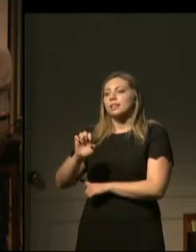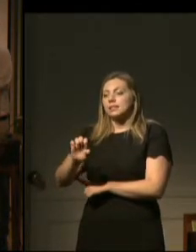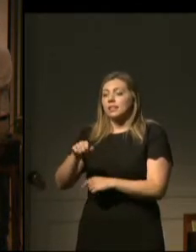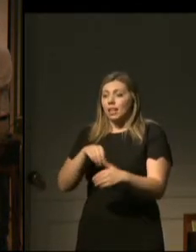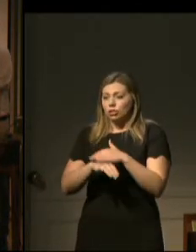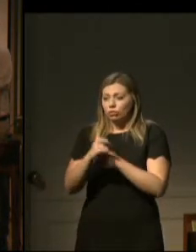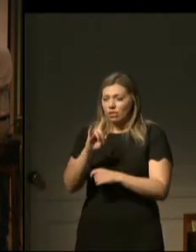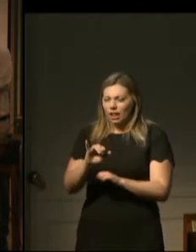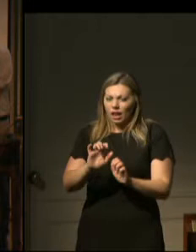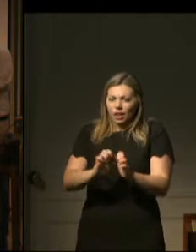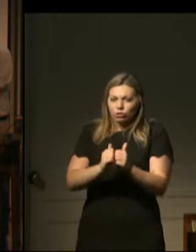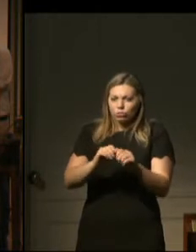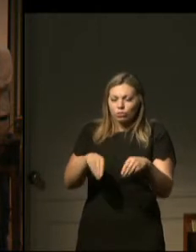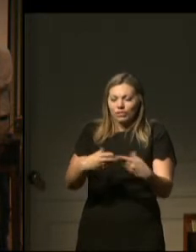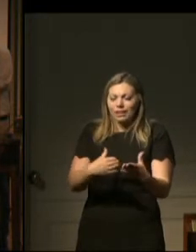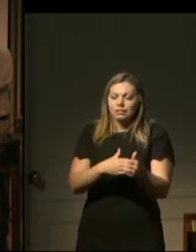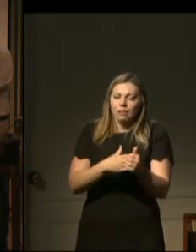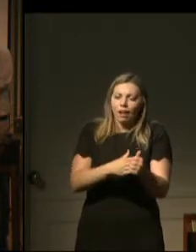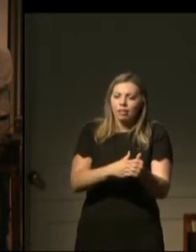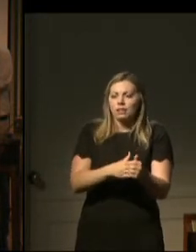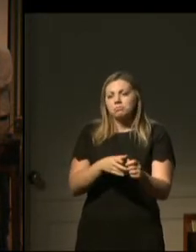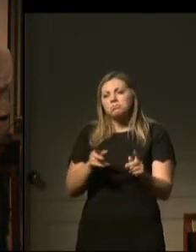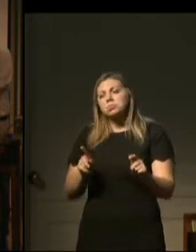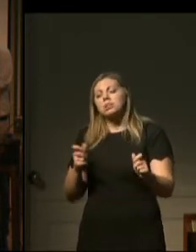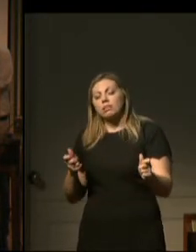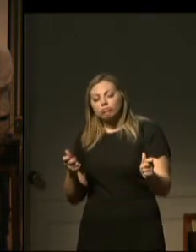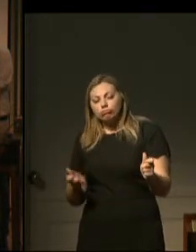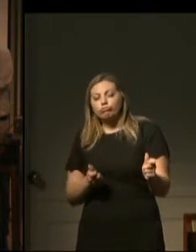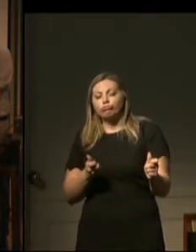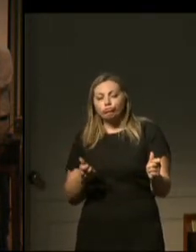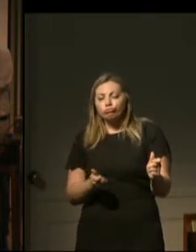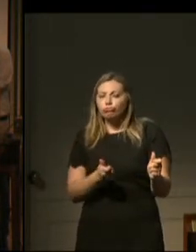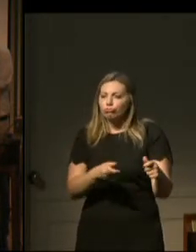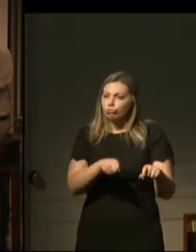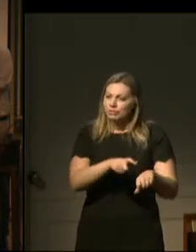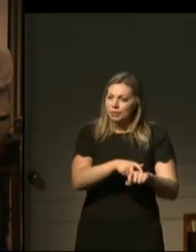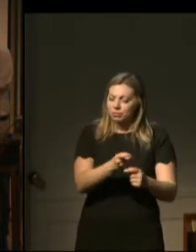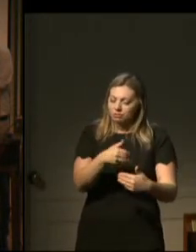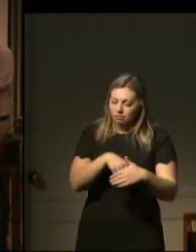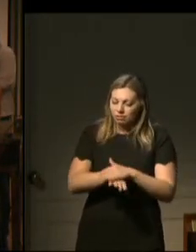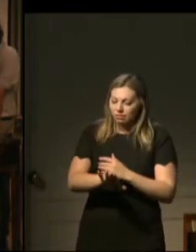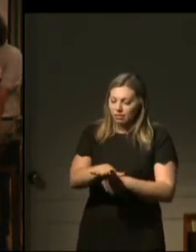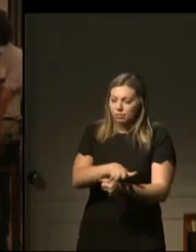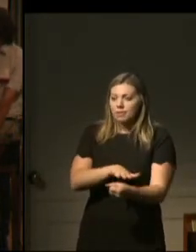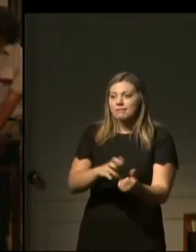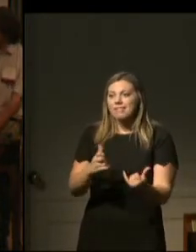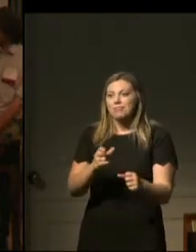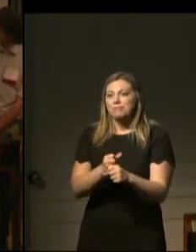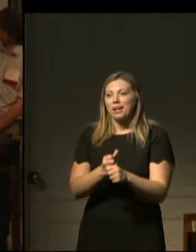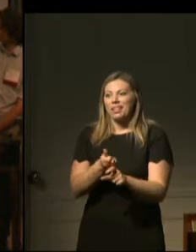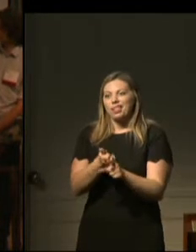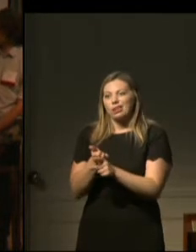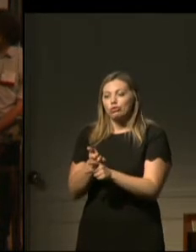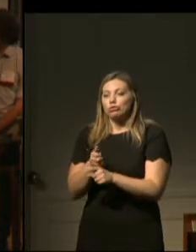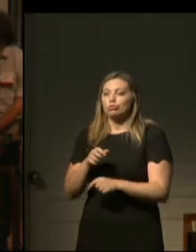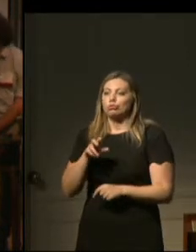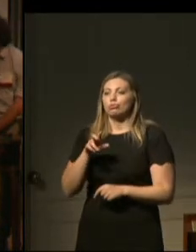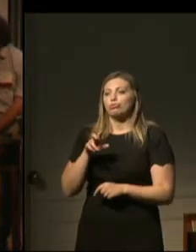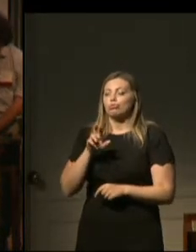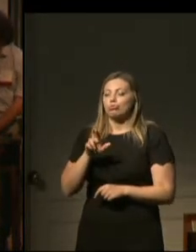some rails that people can kind of follow as they start to step into these spaces where they are now creating their own